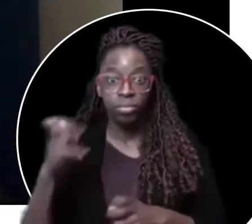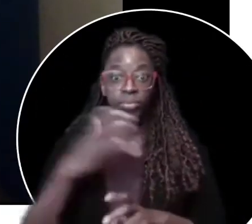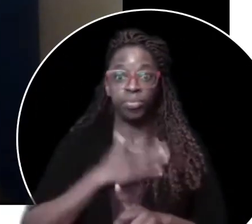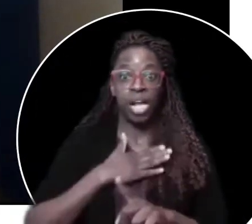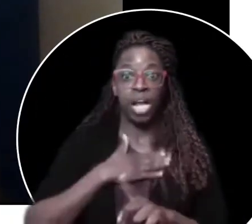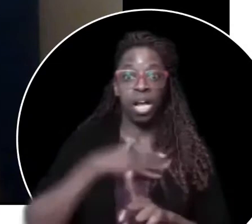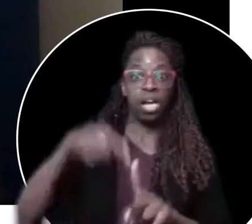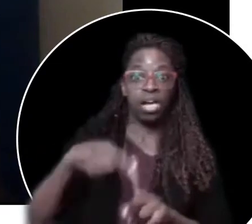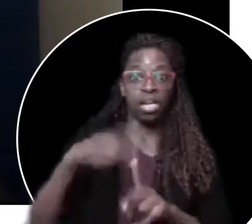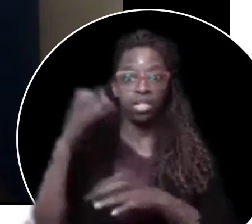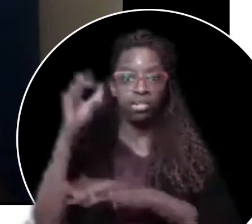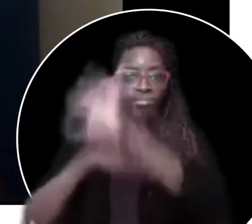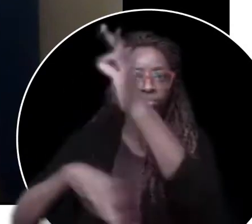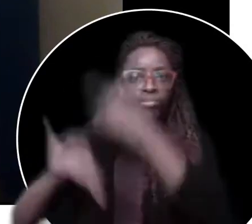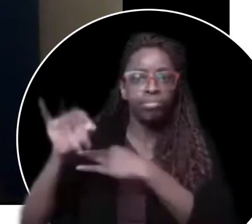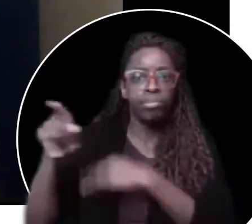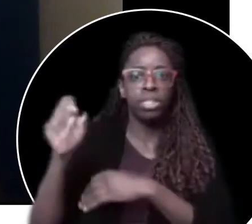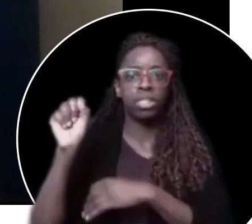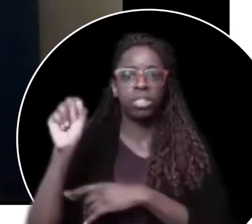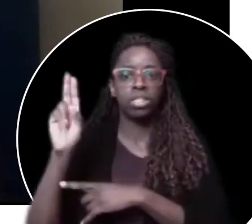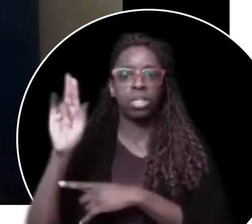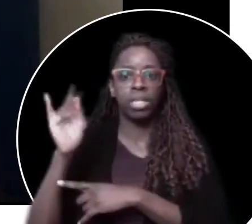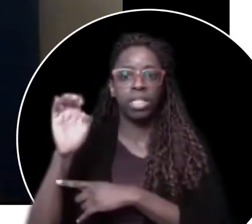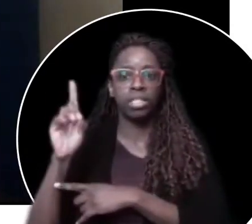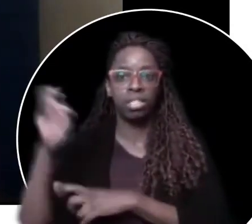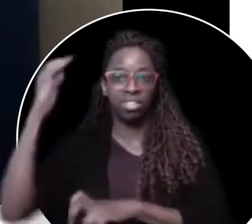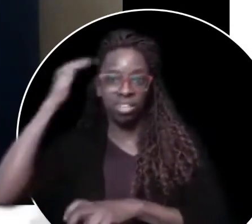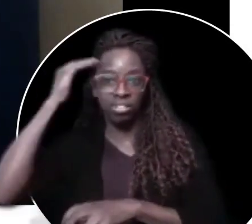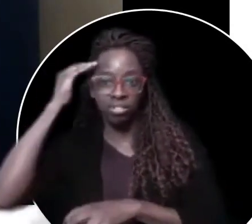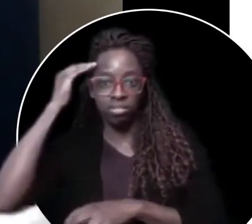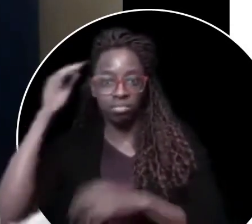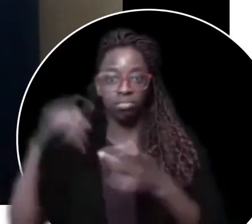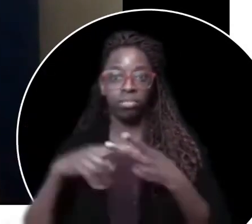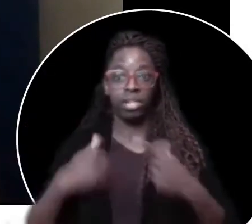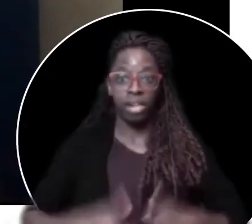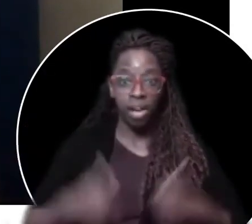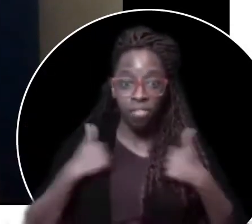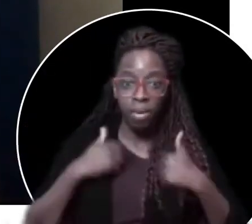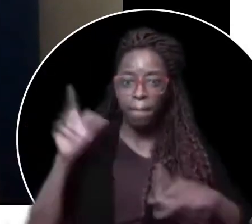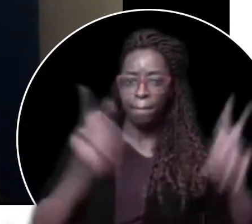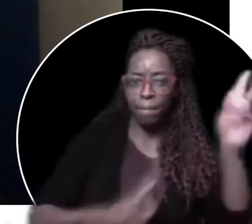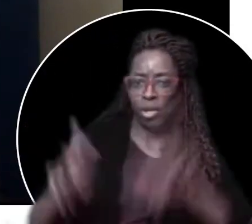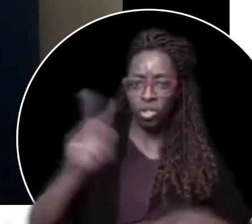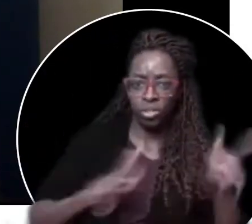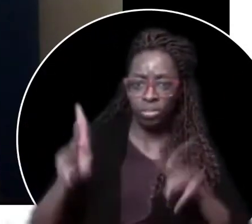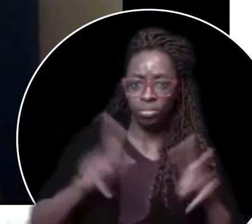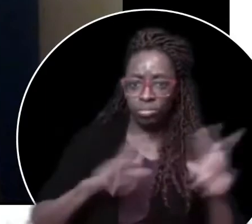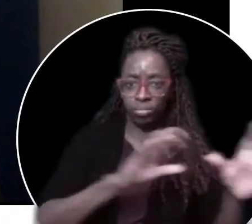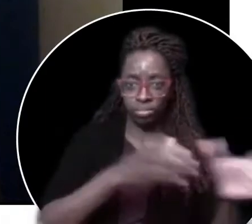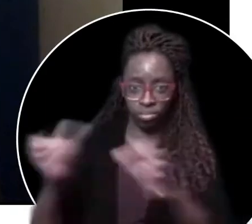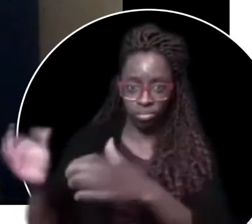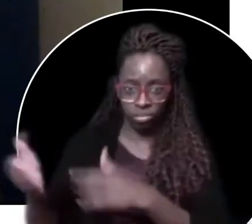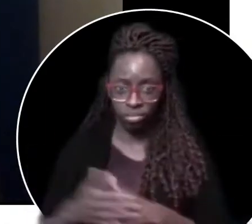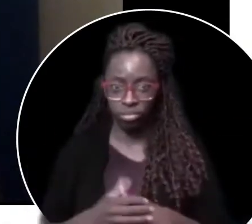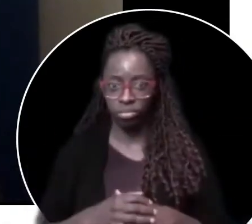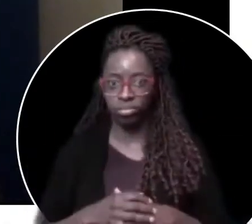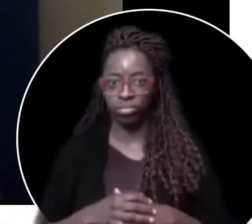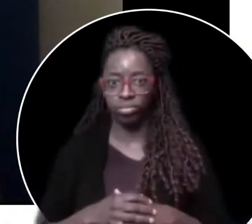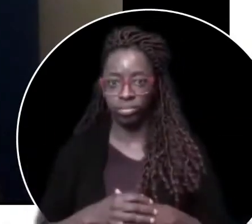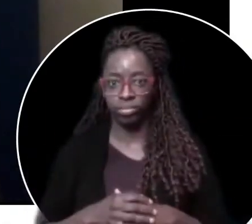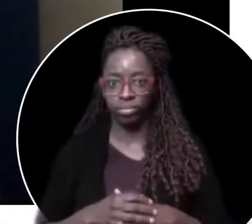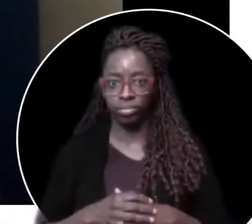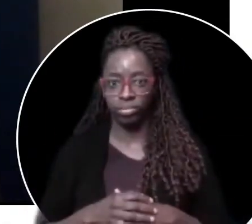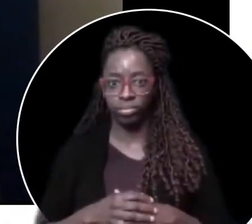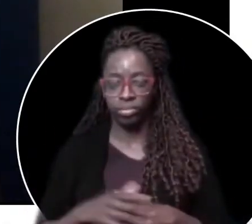and justice aimed at contrasting the violence and destruction many of us face every day